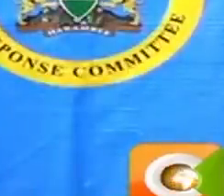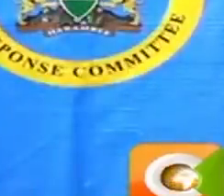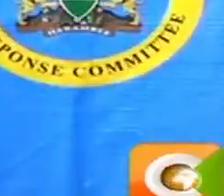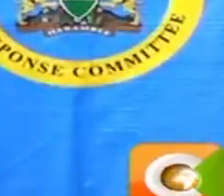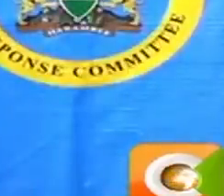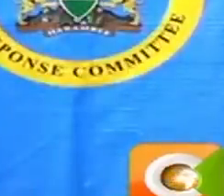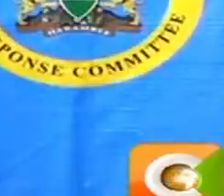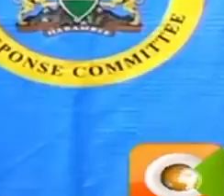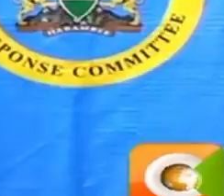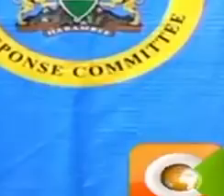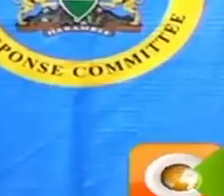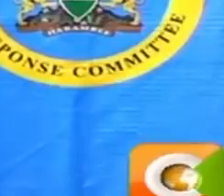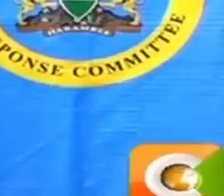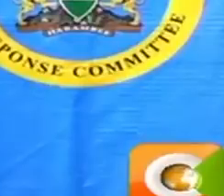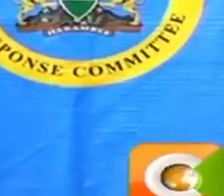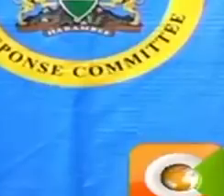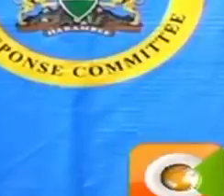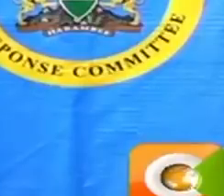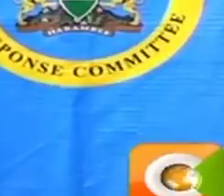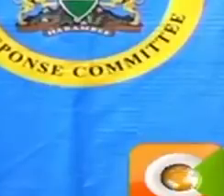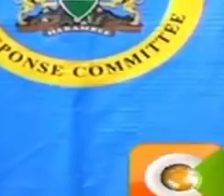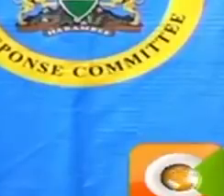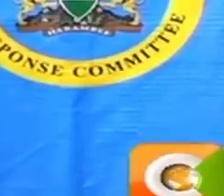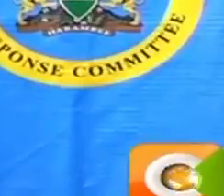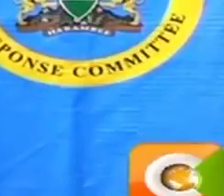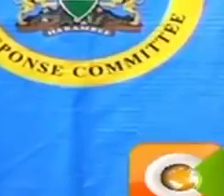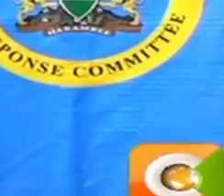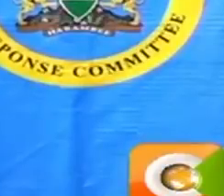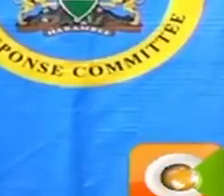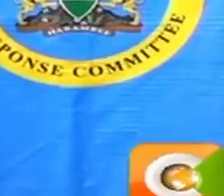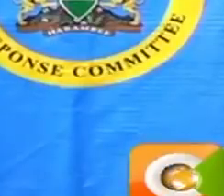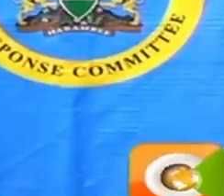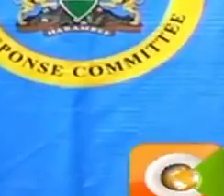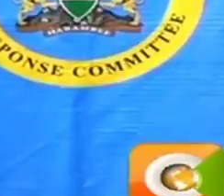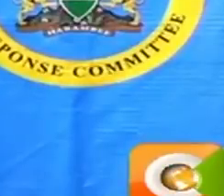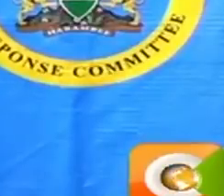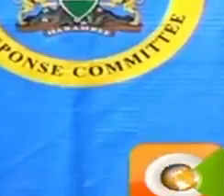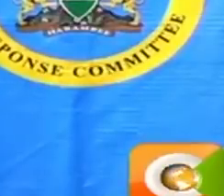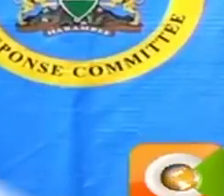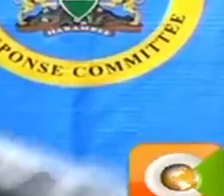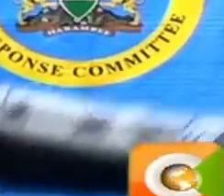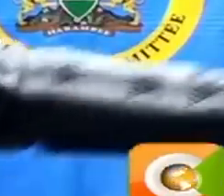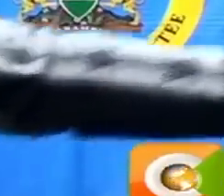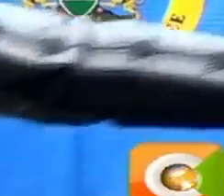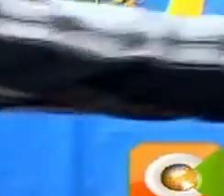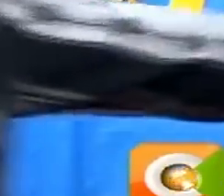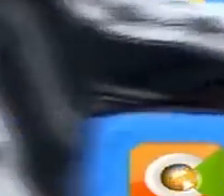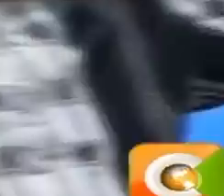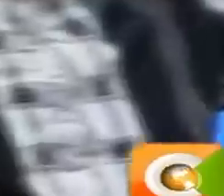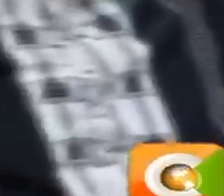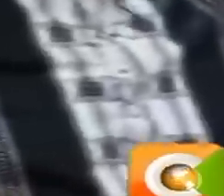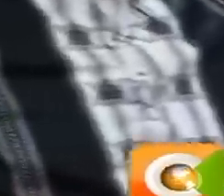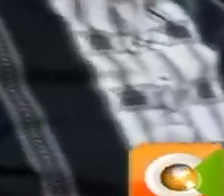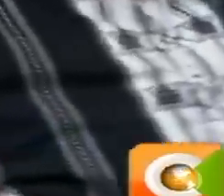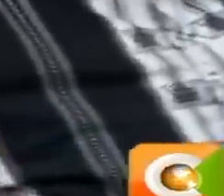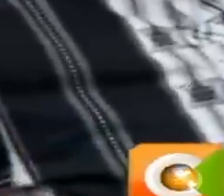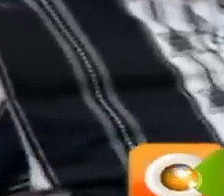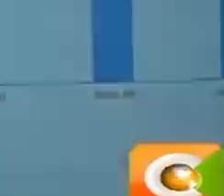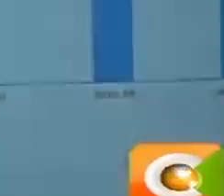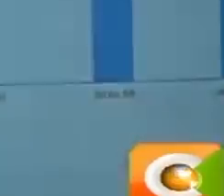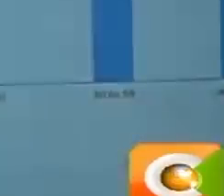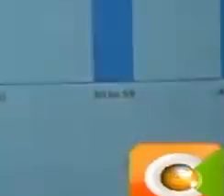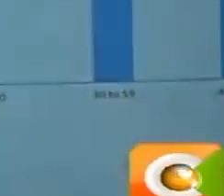empirical evidence and data. This illustrates that and explains it. When you go further down, you can see that between